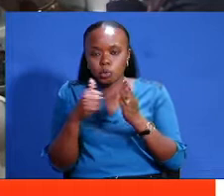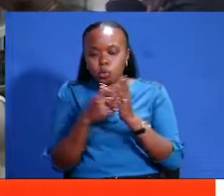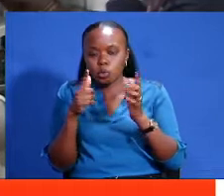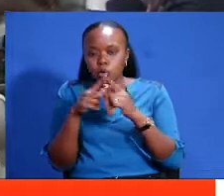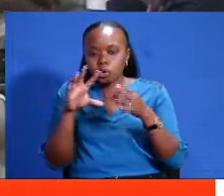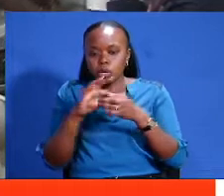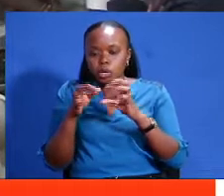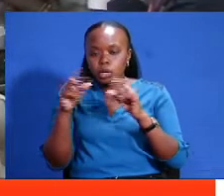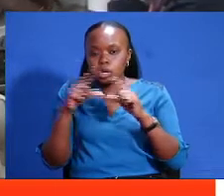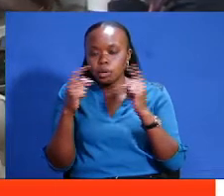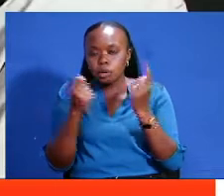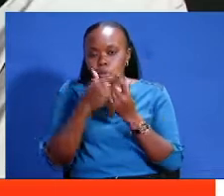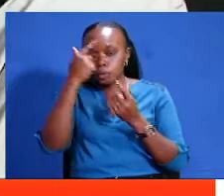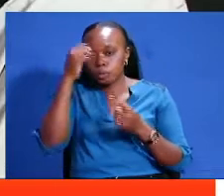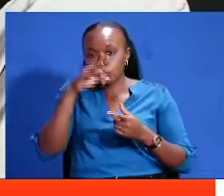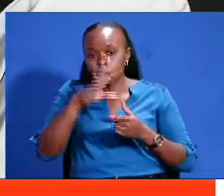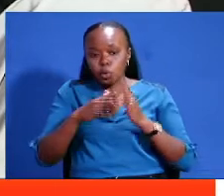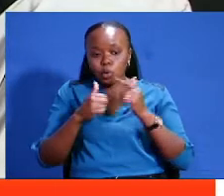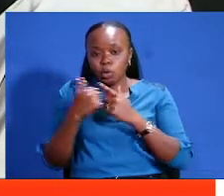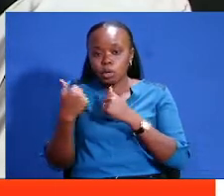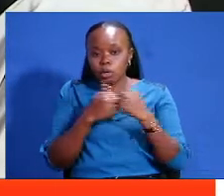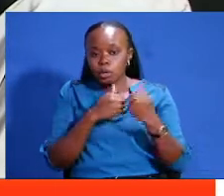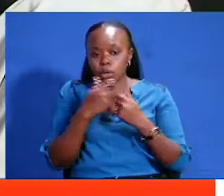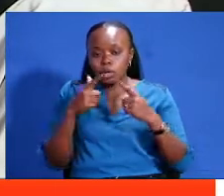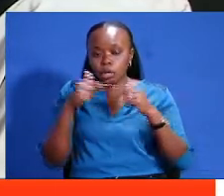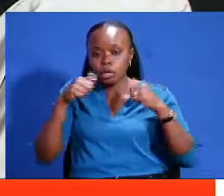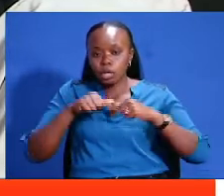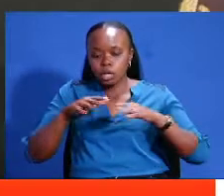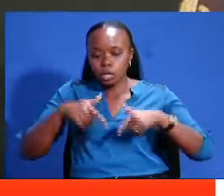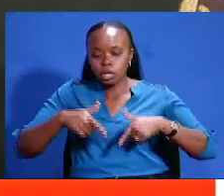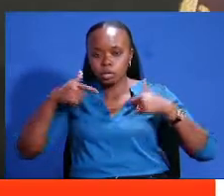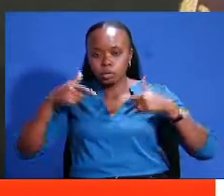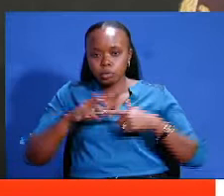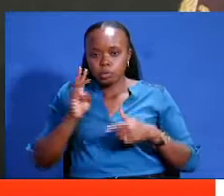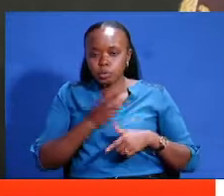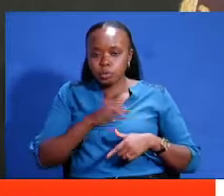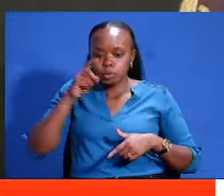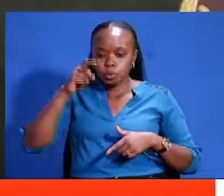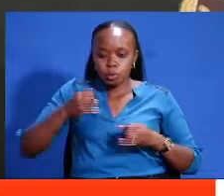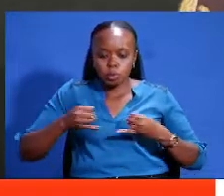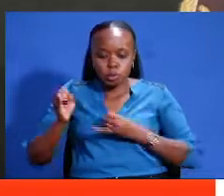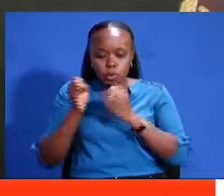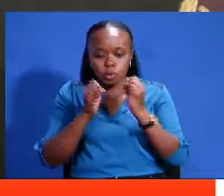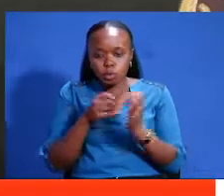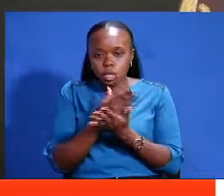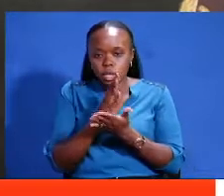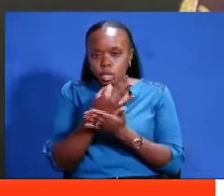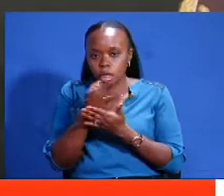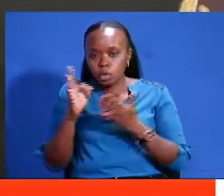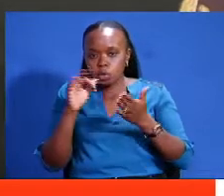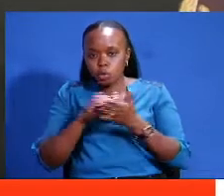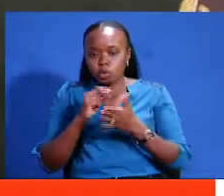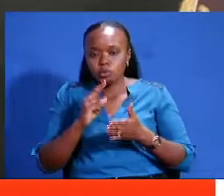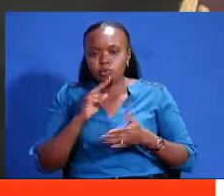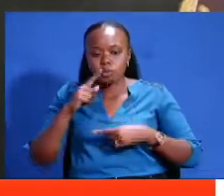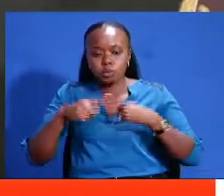enticed to join the groups due to their frustrations and challenges in life. We needed to introduce some of the courses